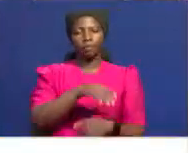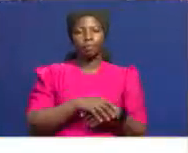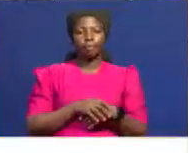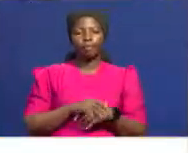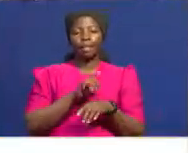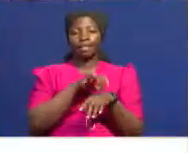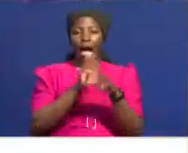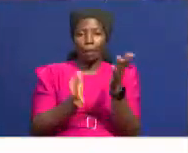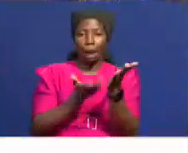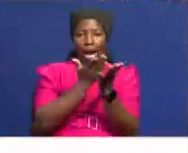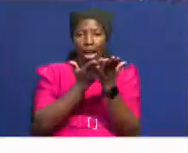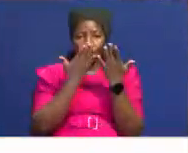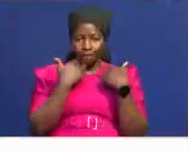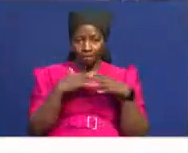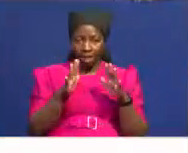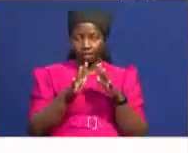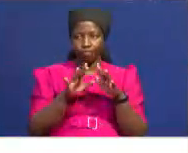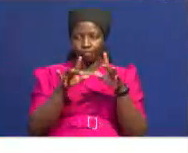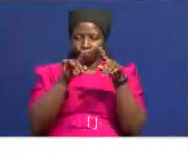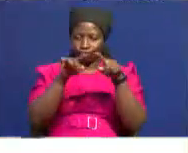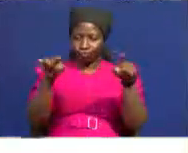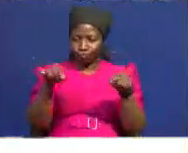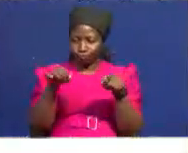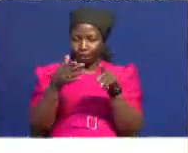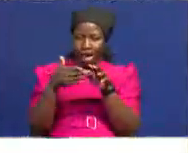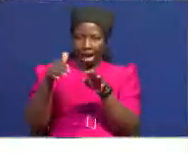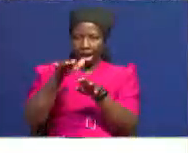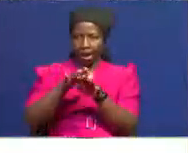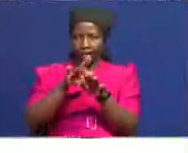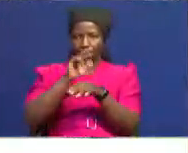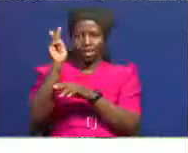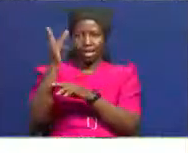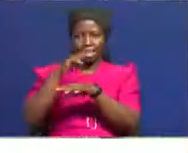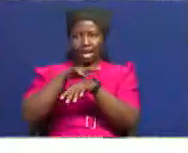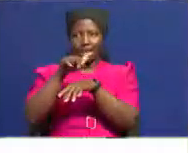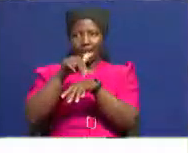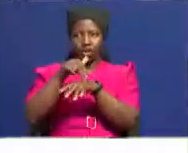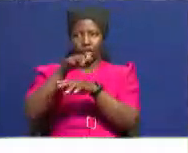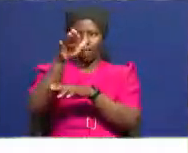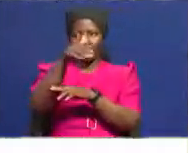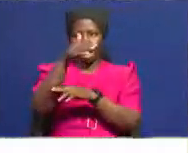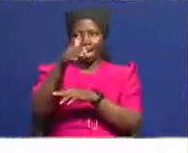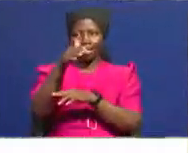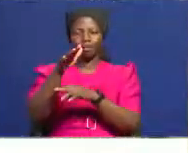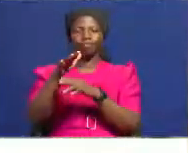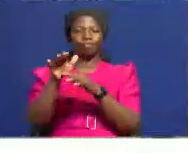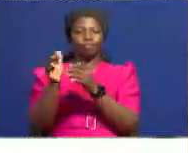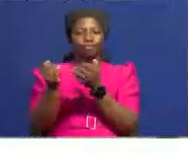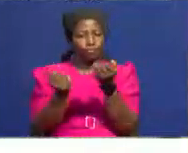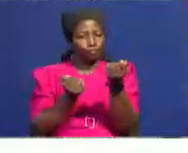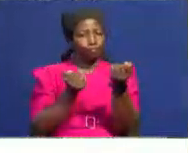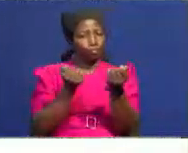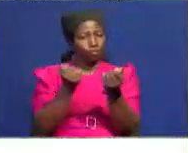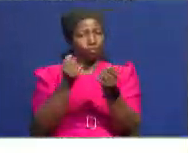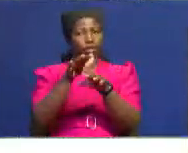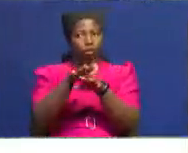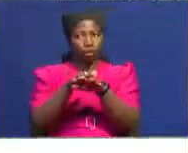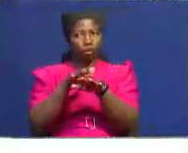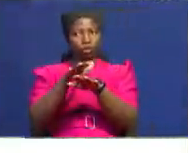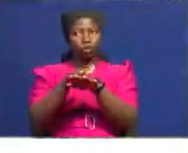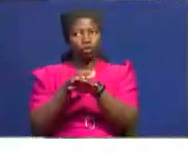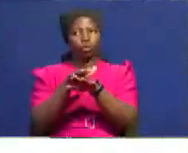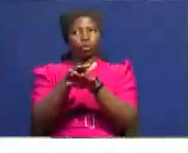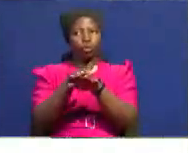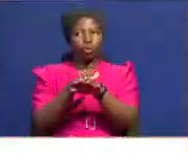Upon arrival, the casket drabbing the Kenyan national flag is then towed at a slower pace with the senior military escorting it, their steps matching